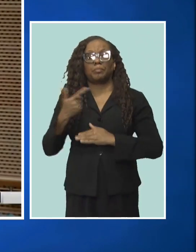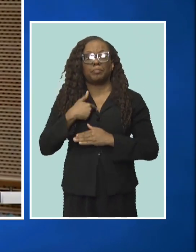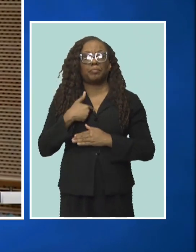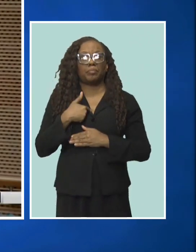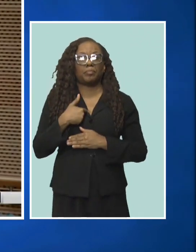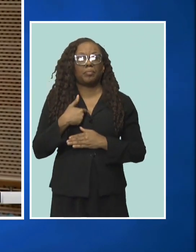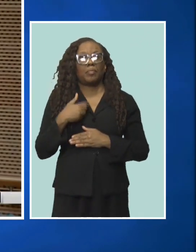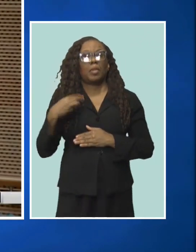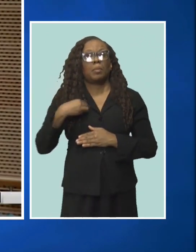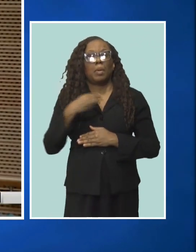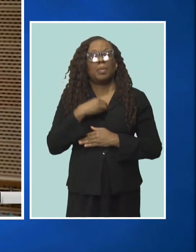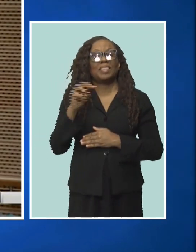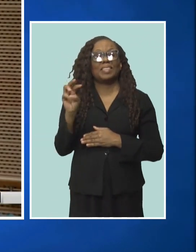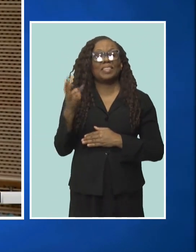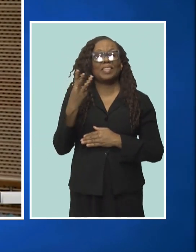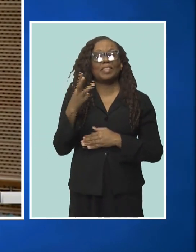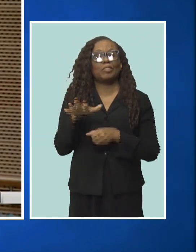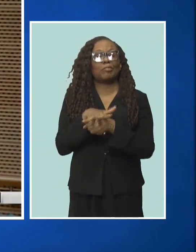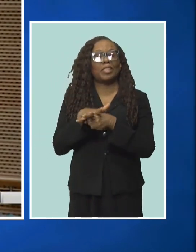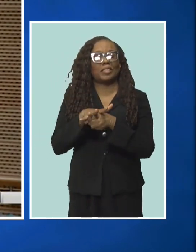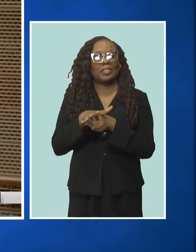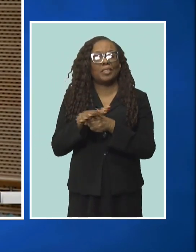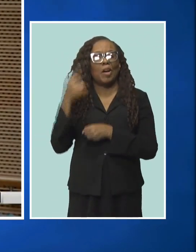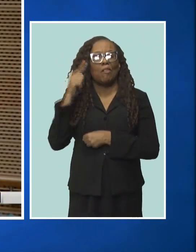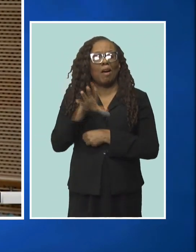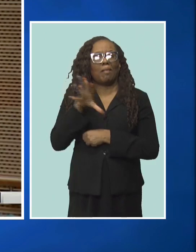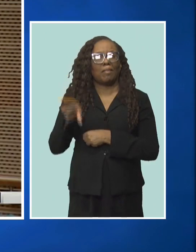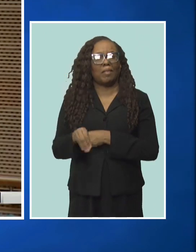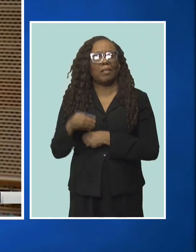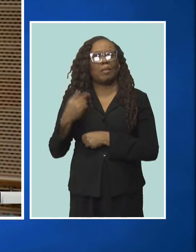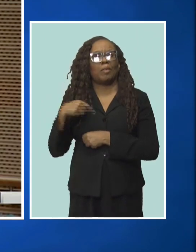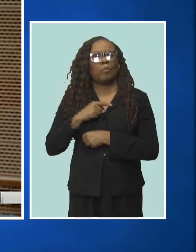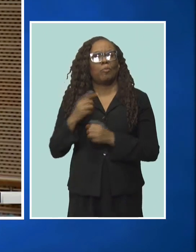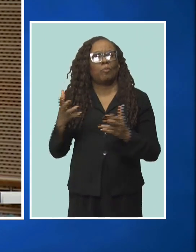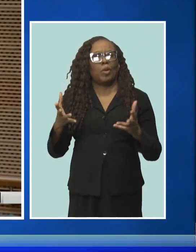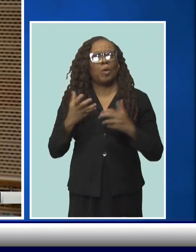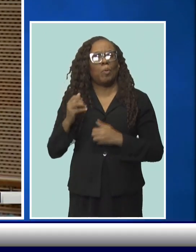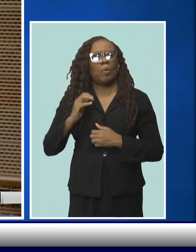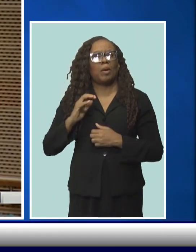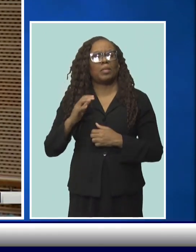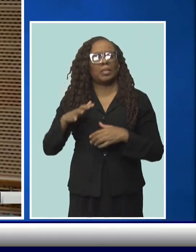of Africa, we have come to reclaim our Atlantic destiny.